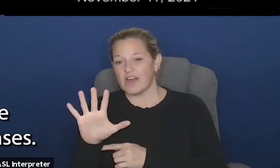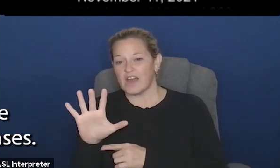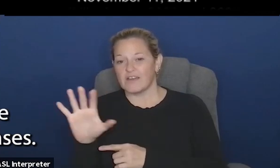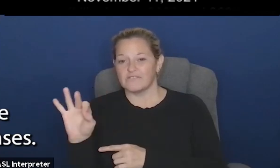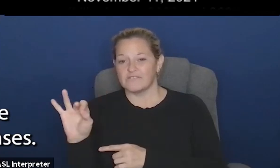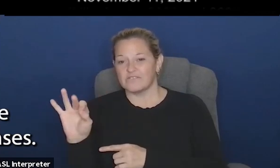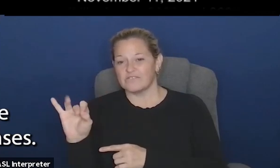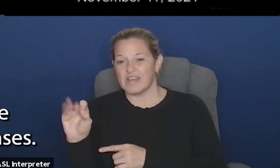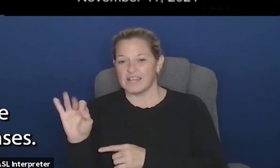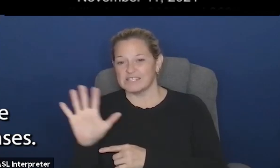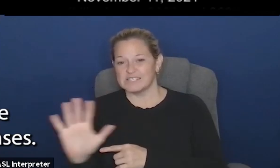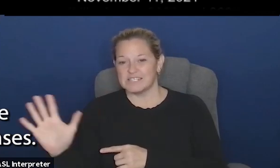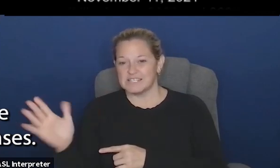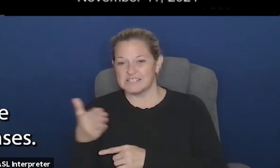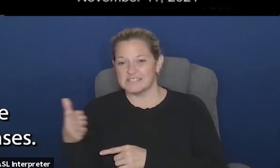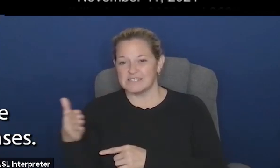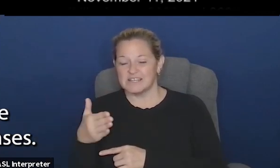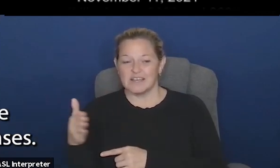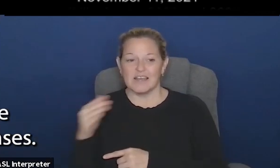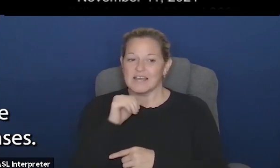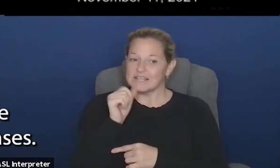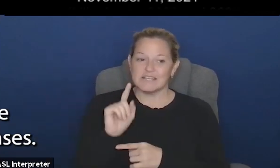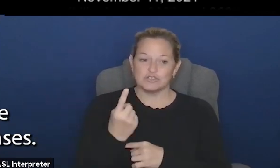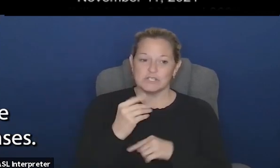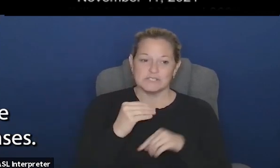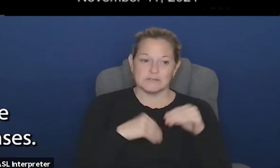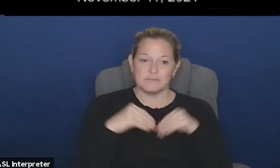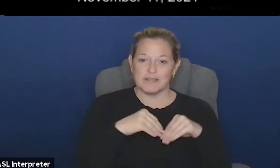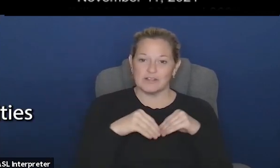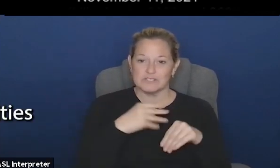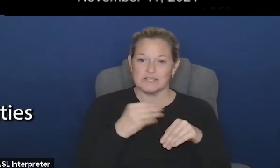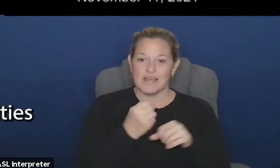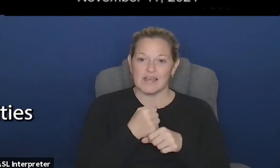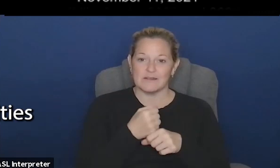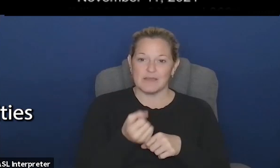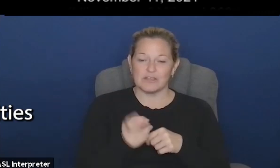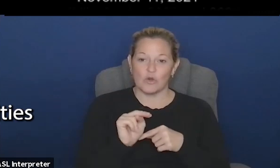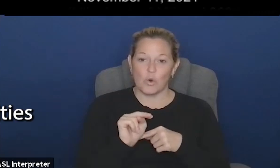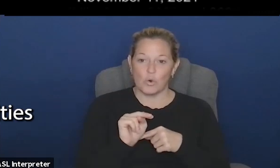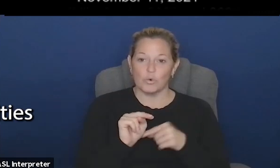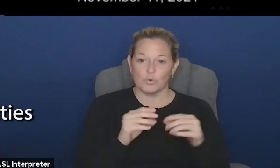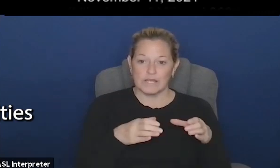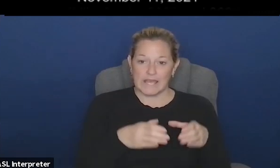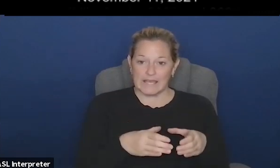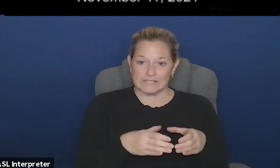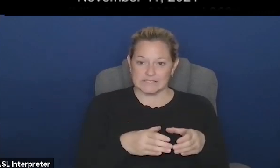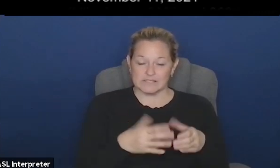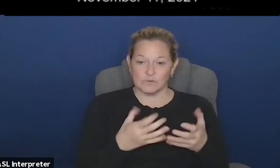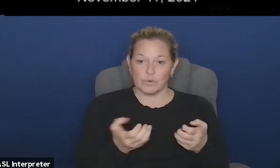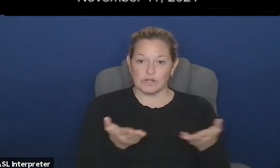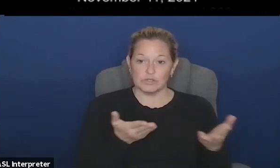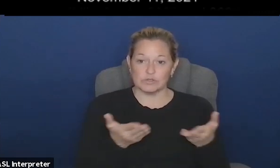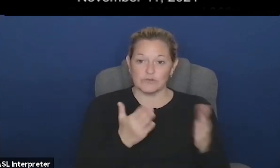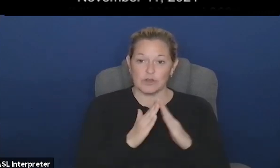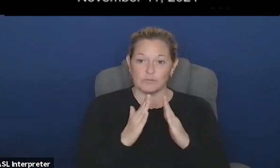right. So this project isn't just those that can build and make their own cases. We definitely want to serve communities and people that